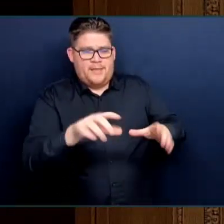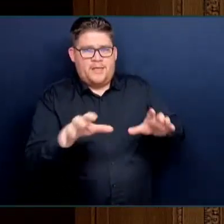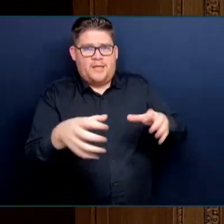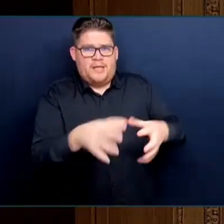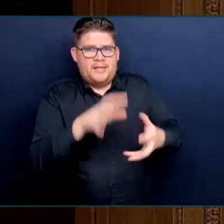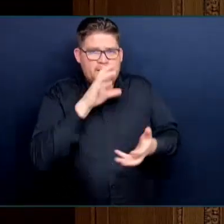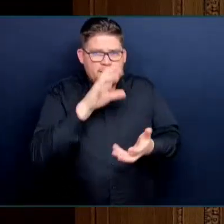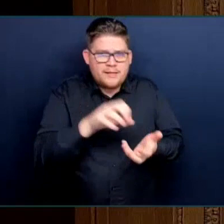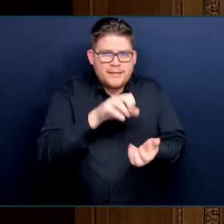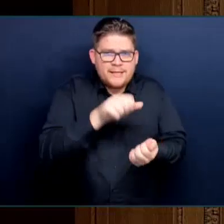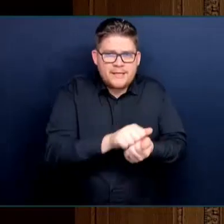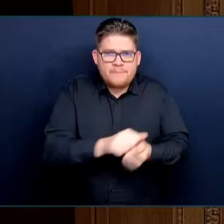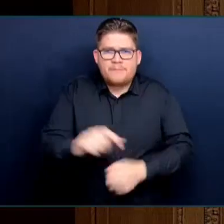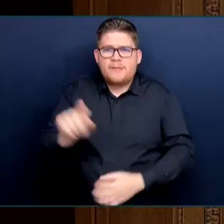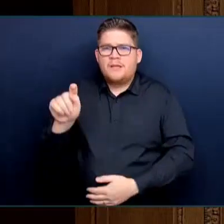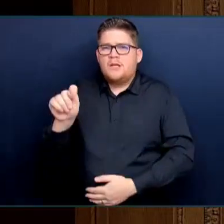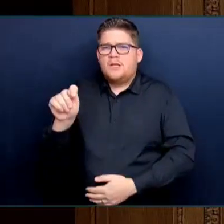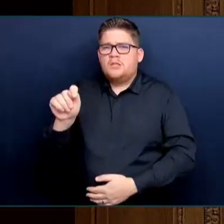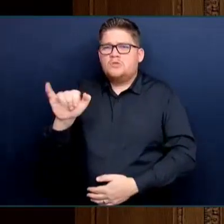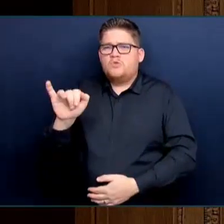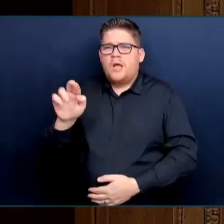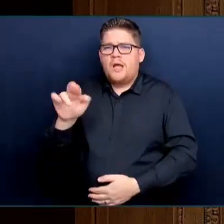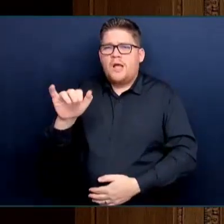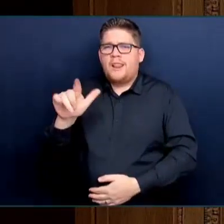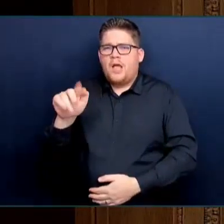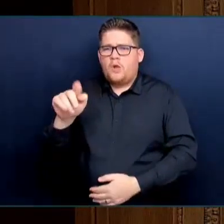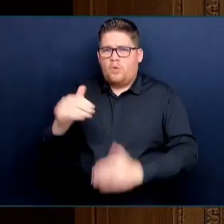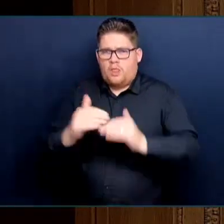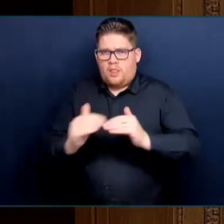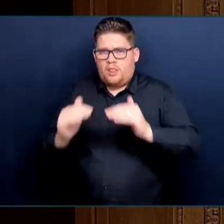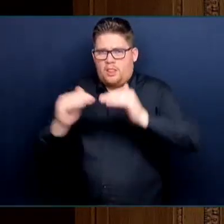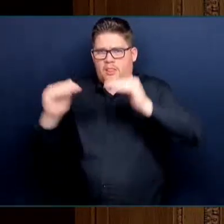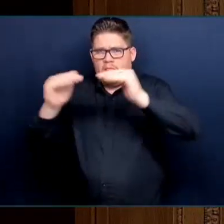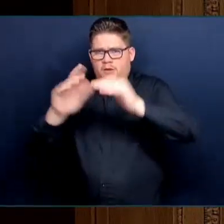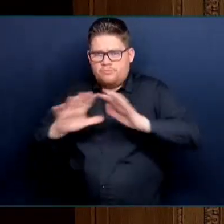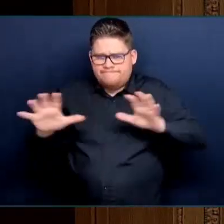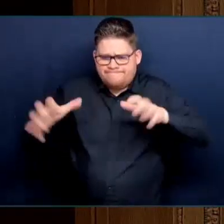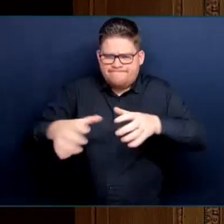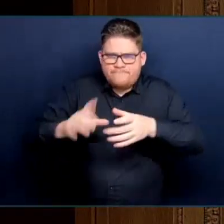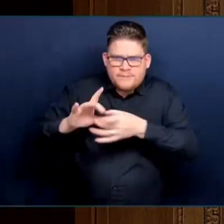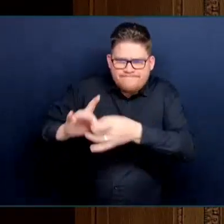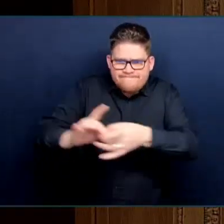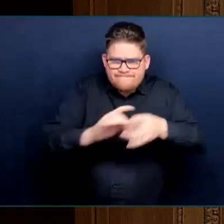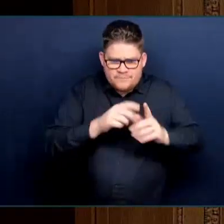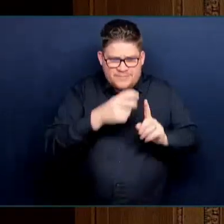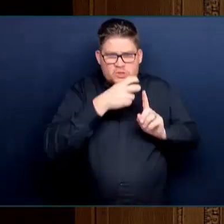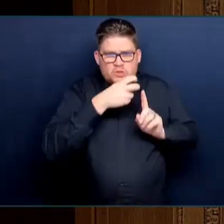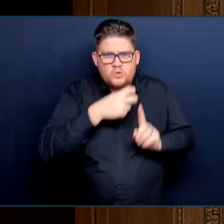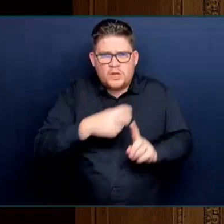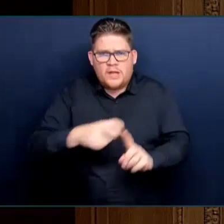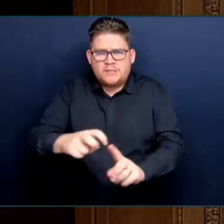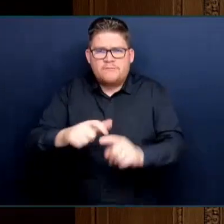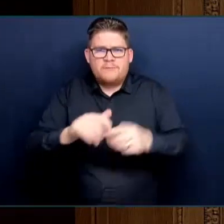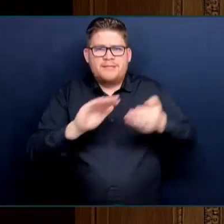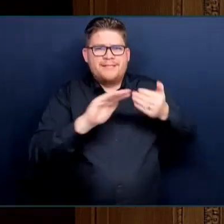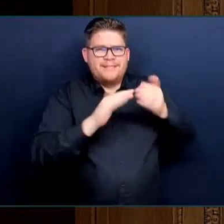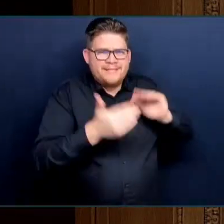and implement the service transition, including senior executives from the City, Public Safety, Canada, and the